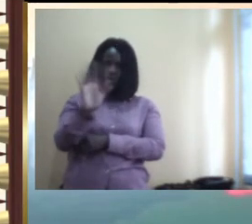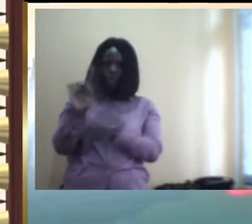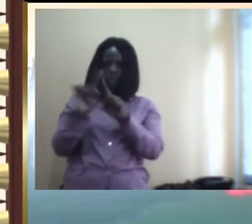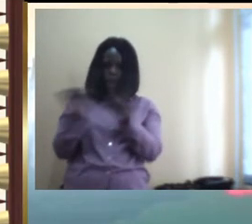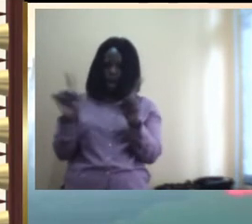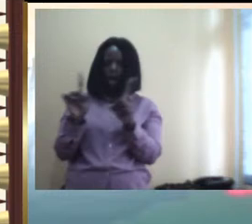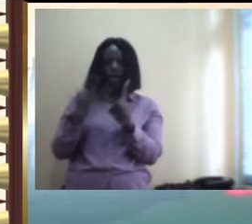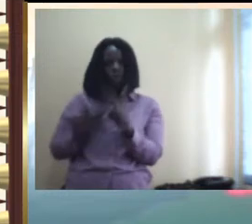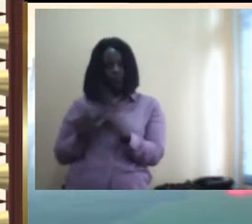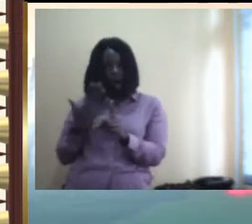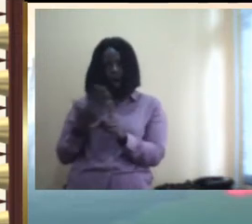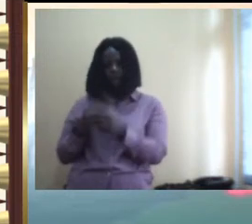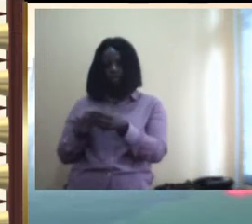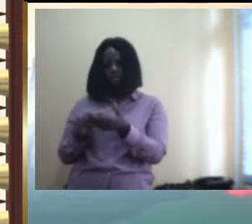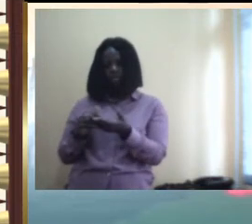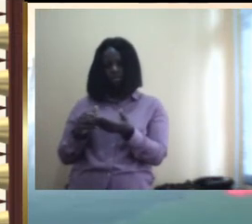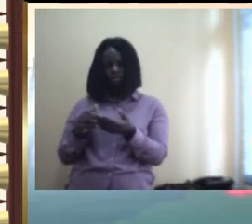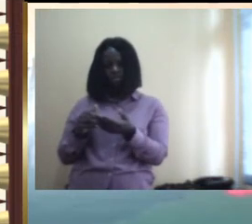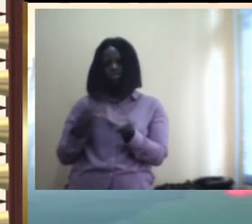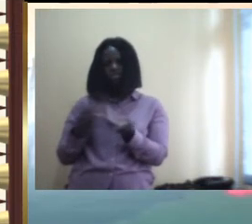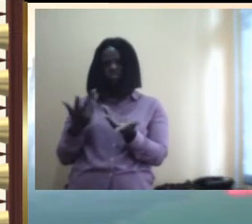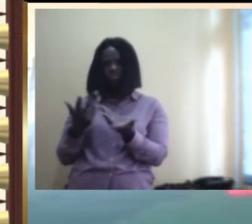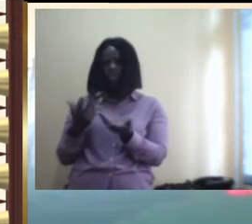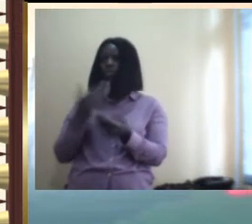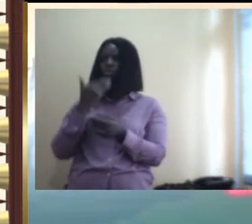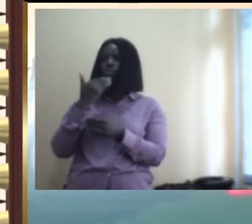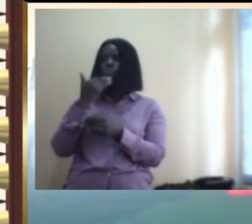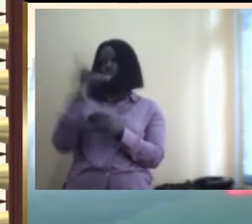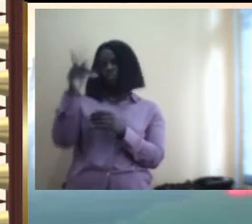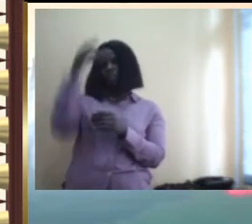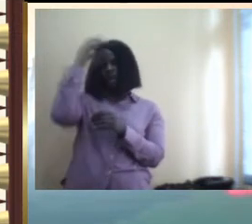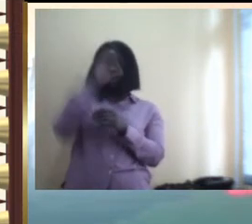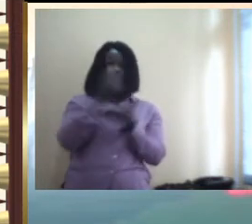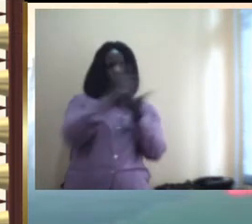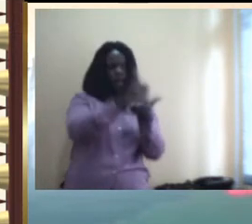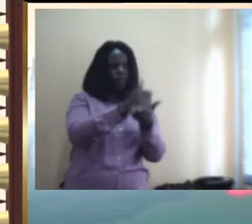support the youth initiative in agriculture.